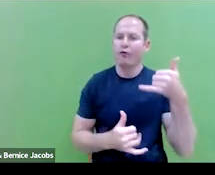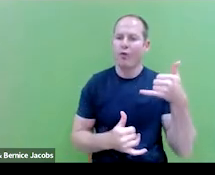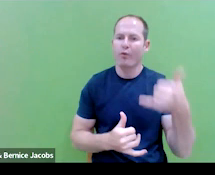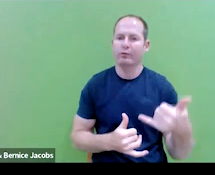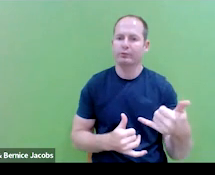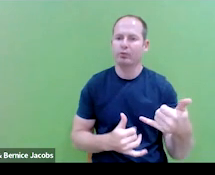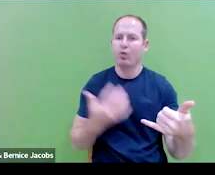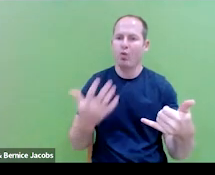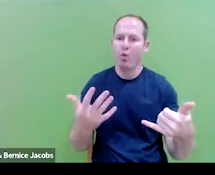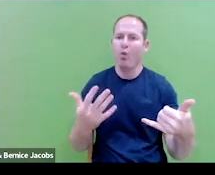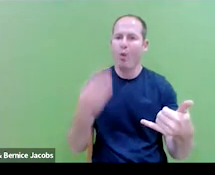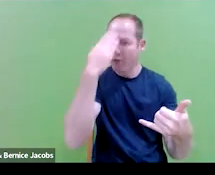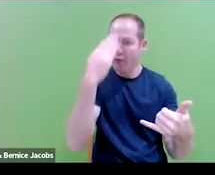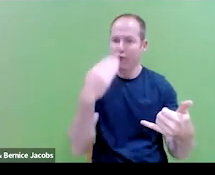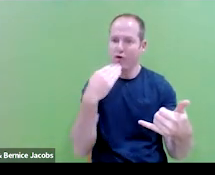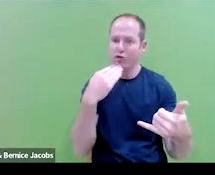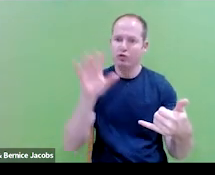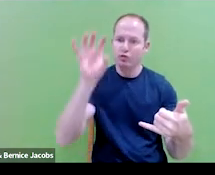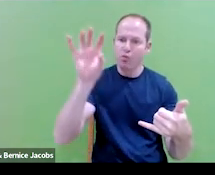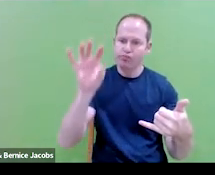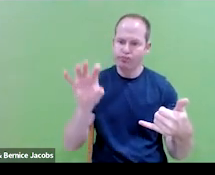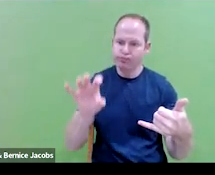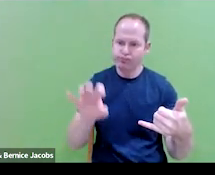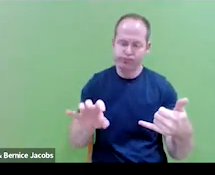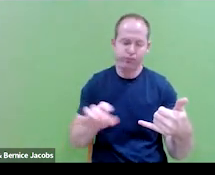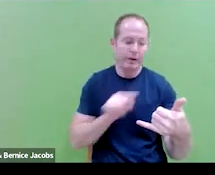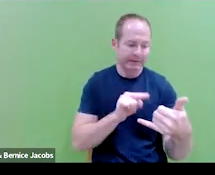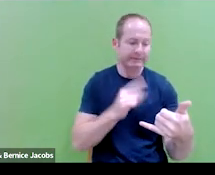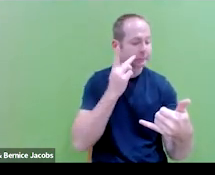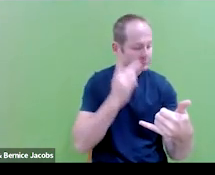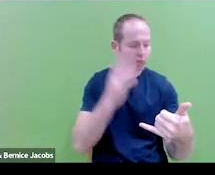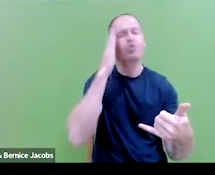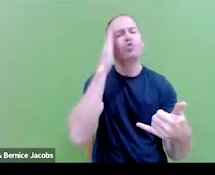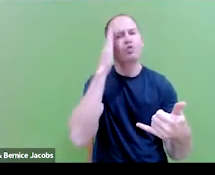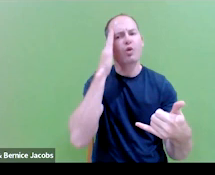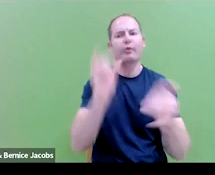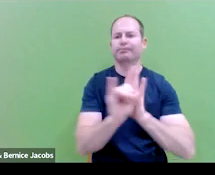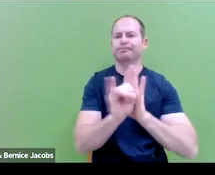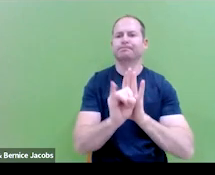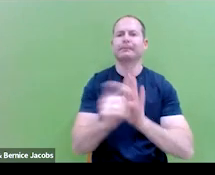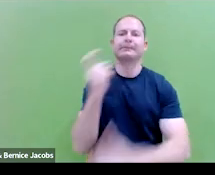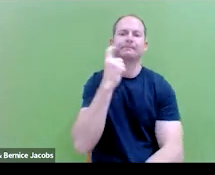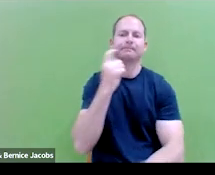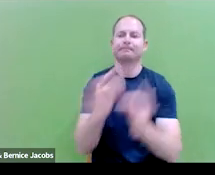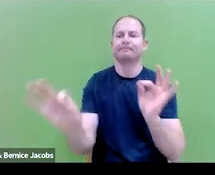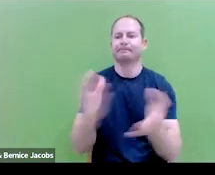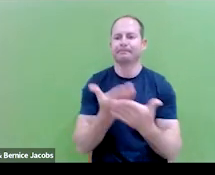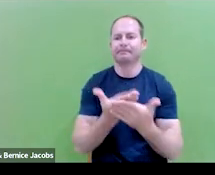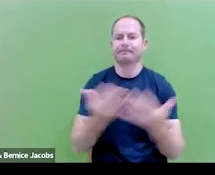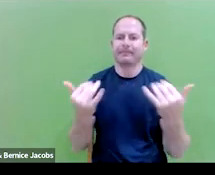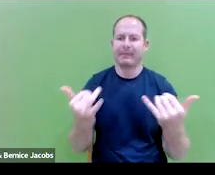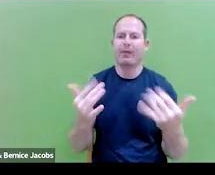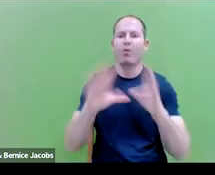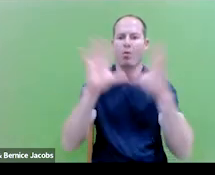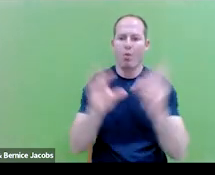gallery. So all of these icons are now so recognizable that it's very easy to perceive the information that is behind each of